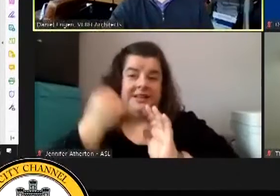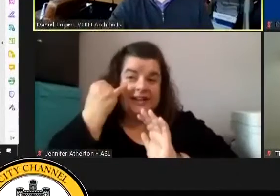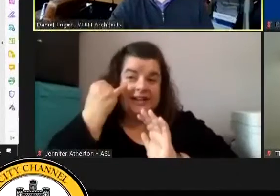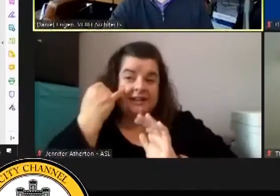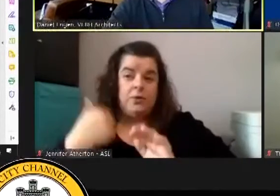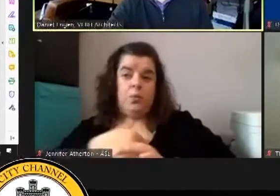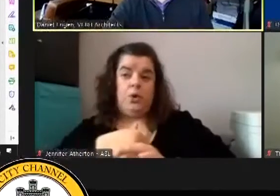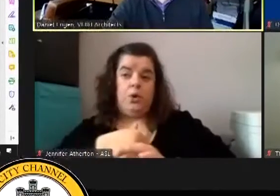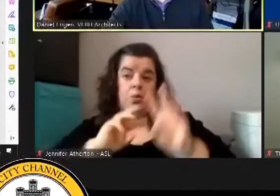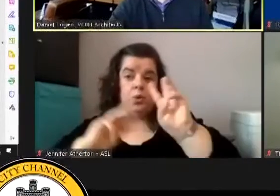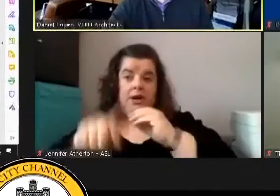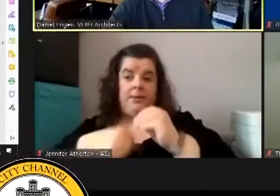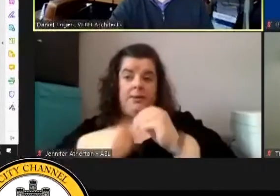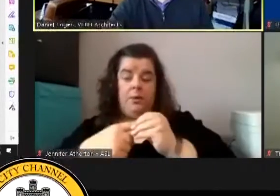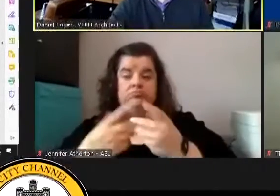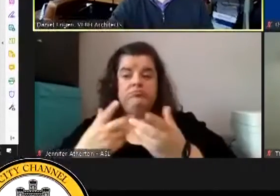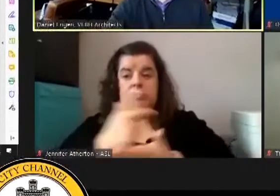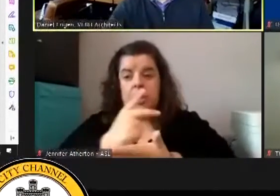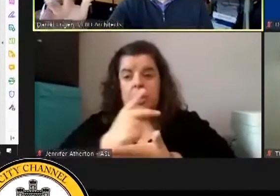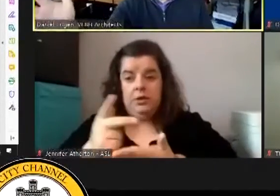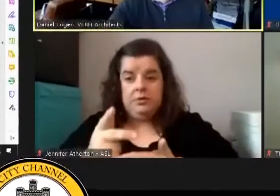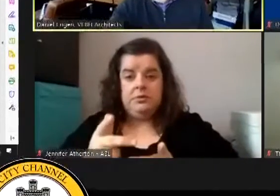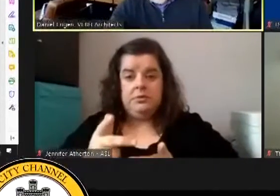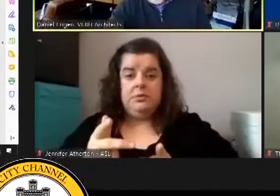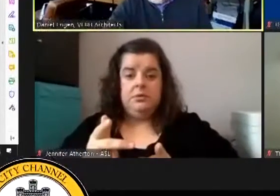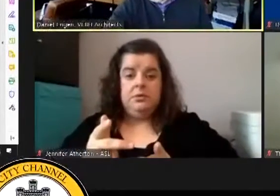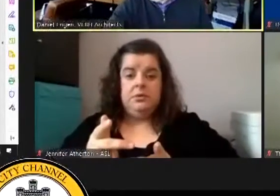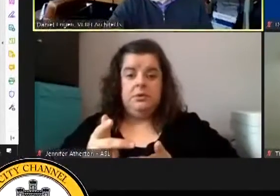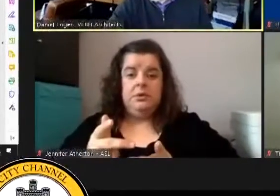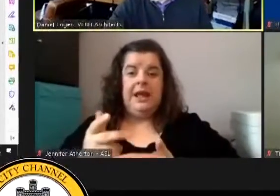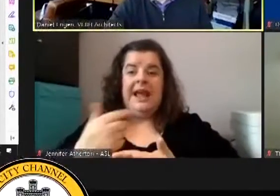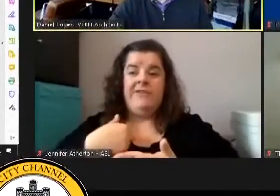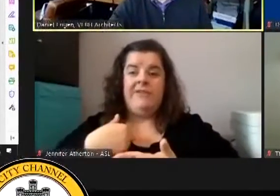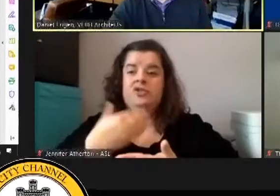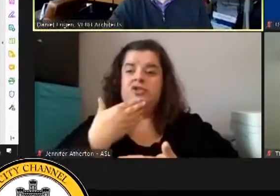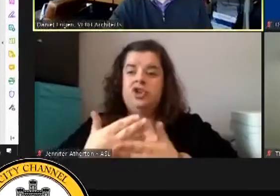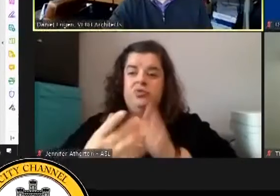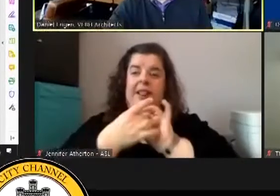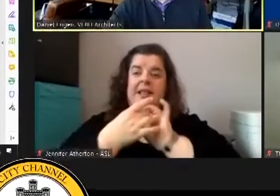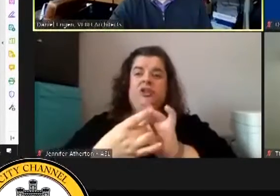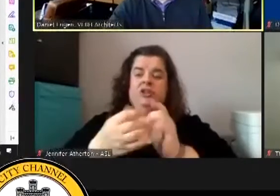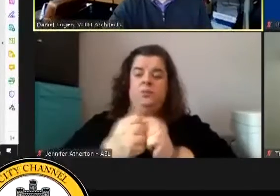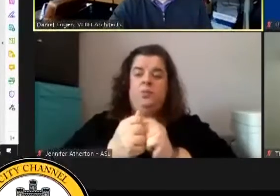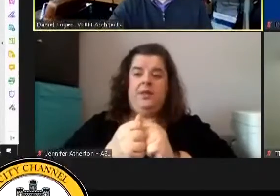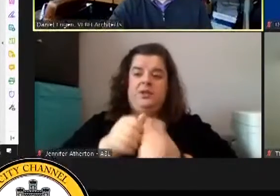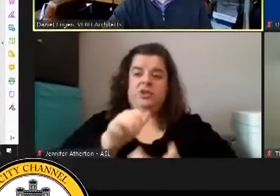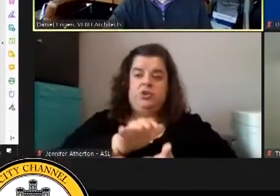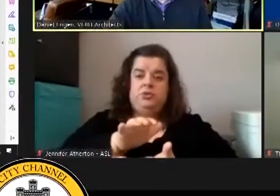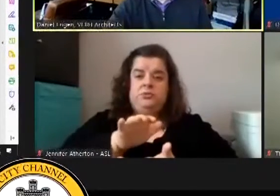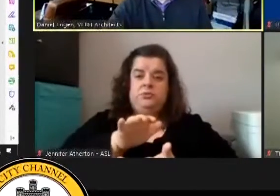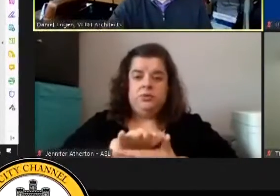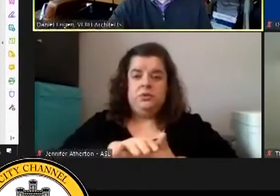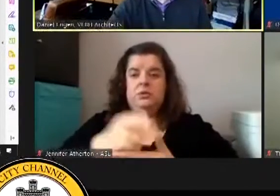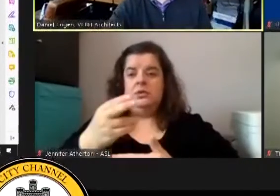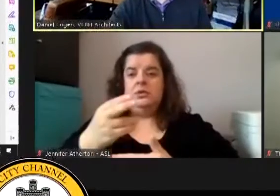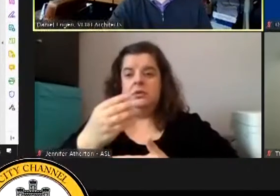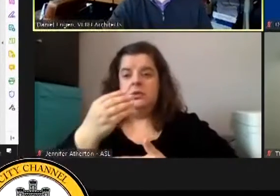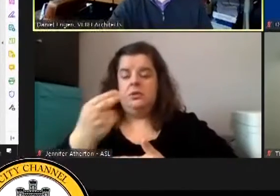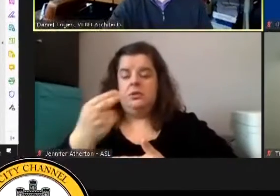enough parking, we have reciprocal relationships with neighbors such as Home Depot and the Obama